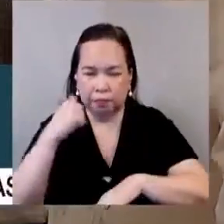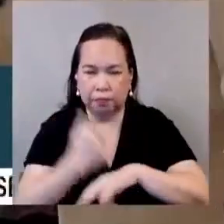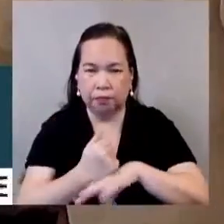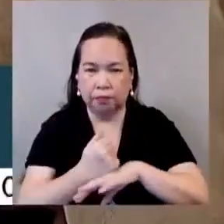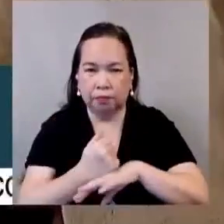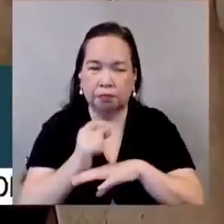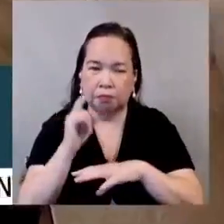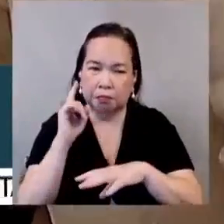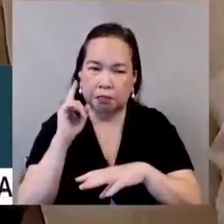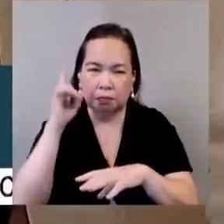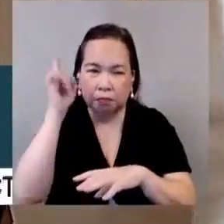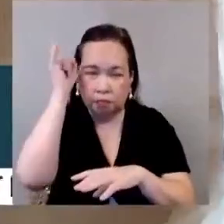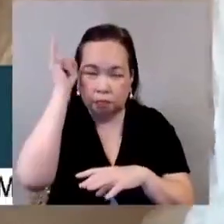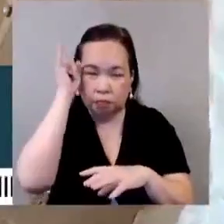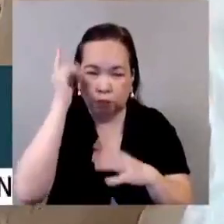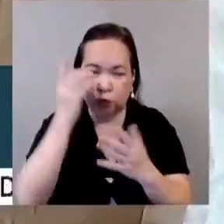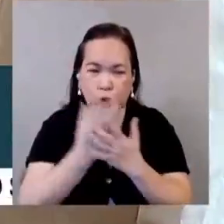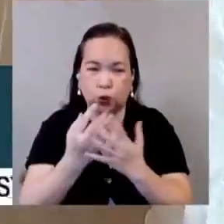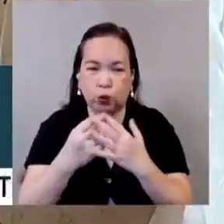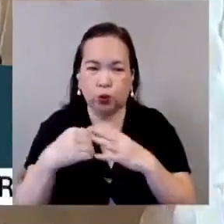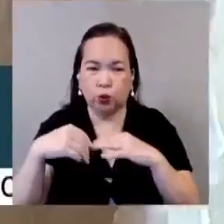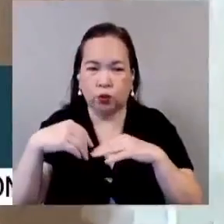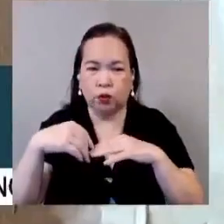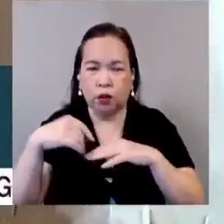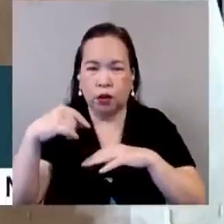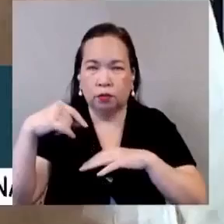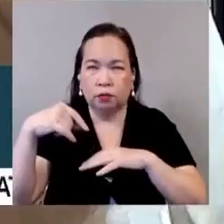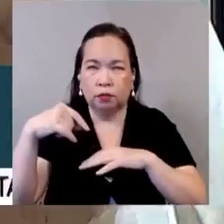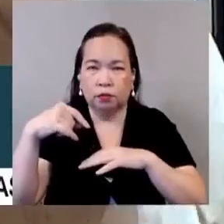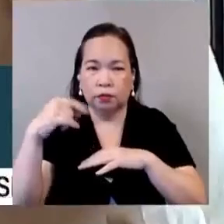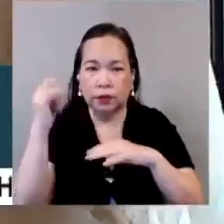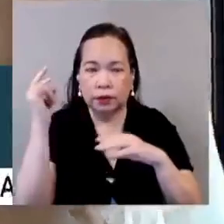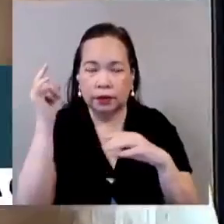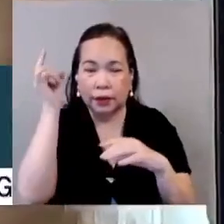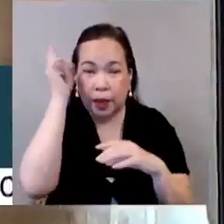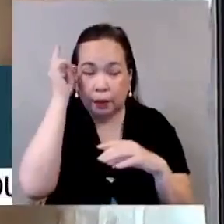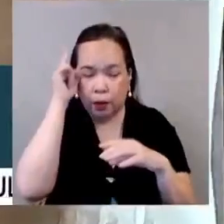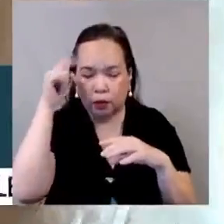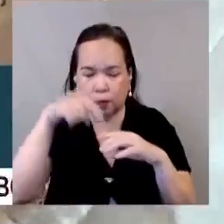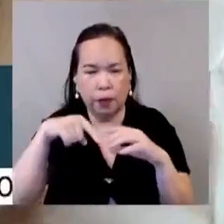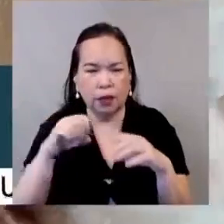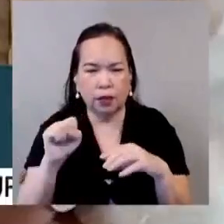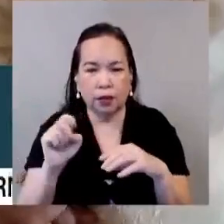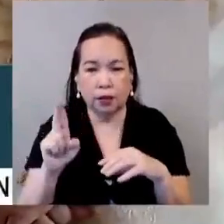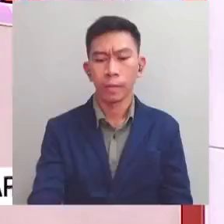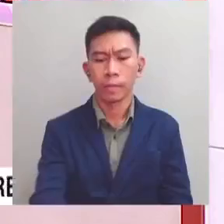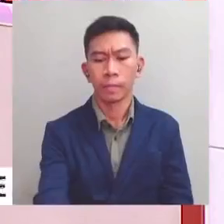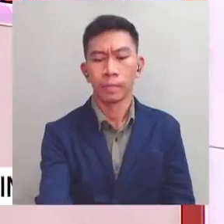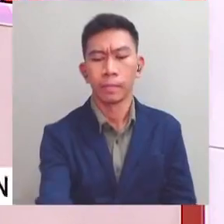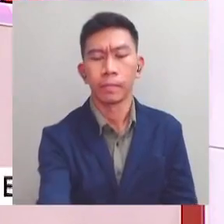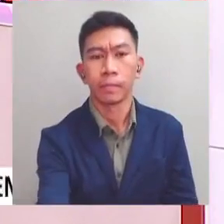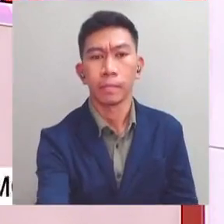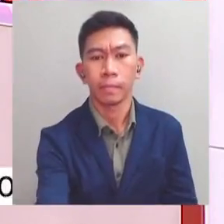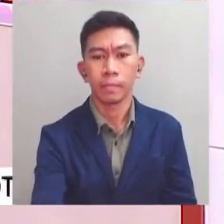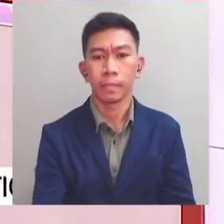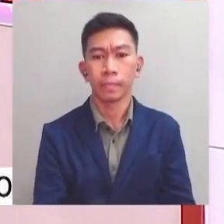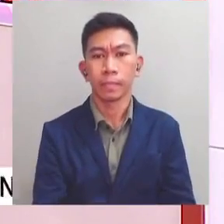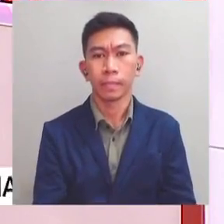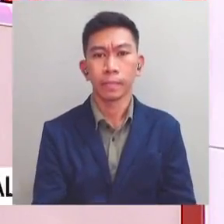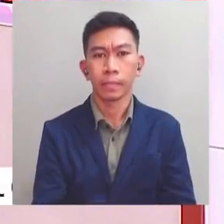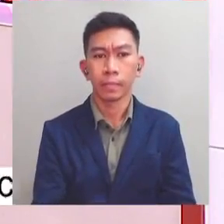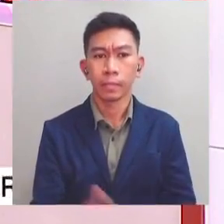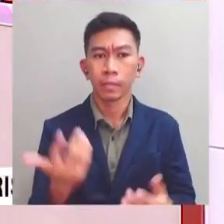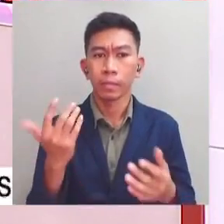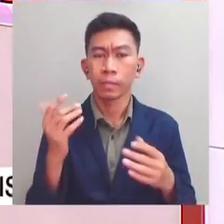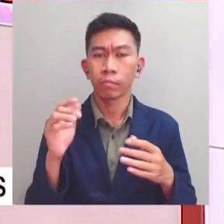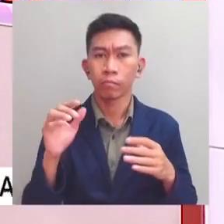through submarine cables on cybersecurity training, as well as on the development and deployment of 5G services. Local tourists better gas